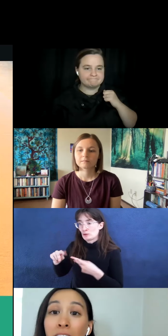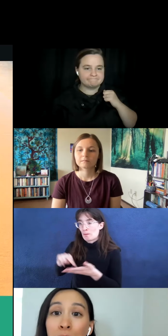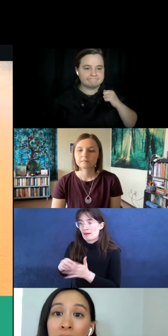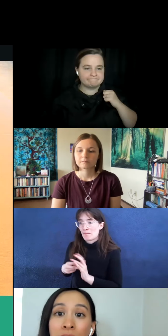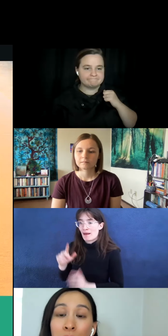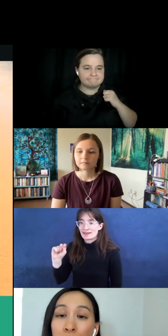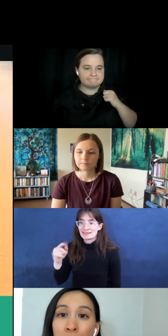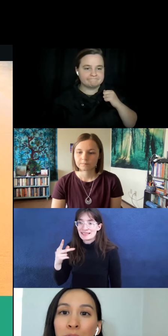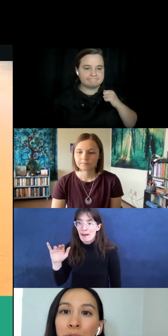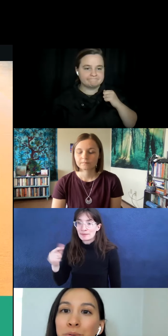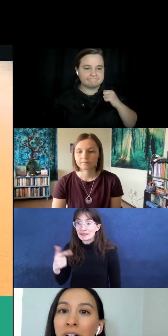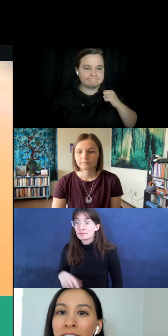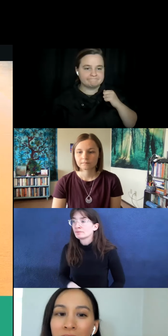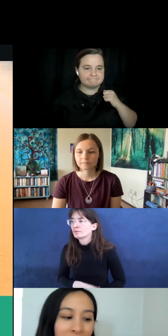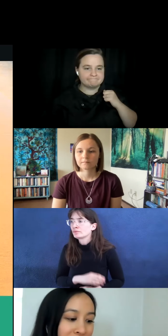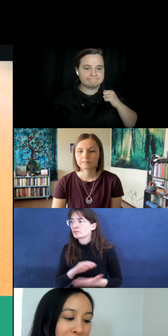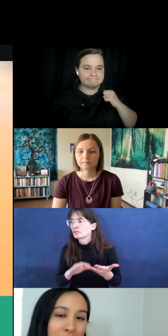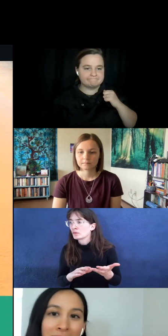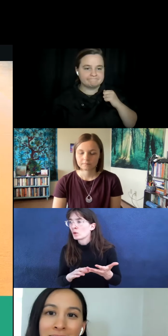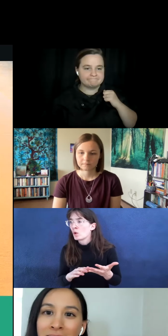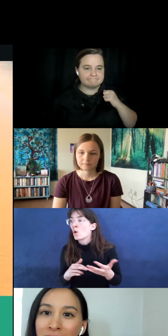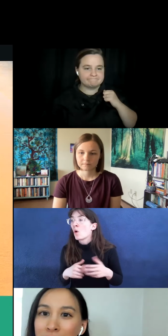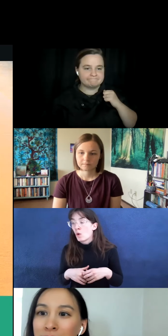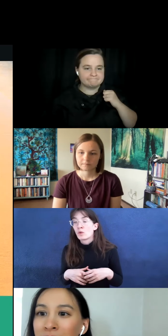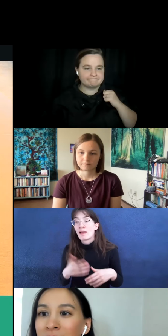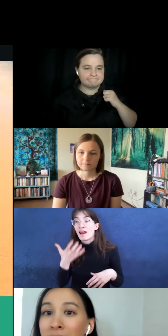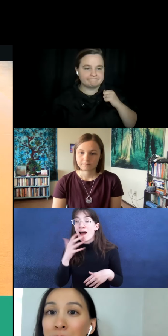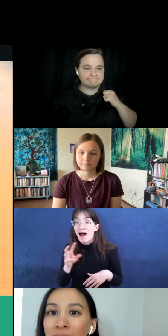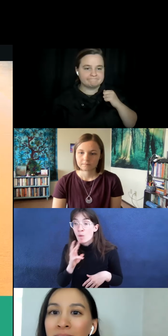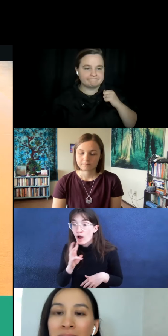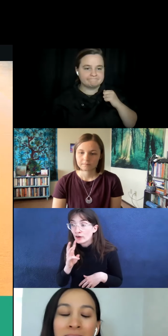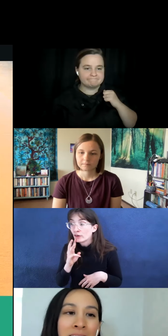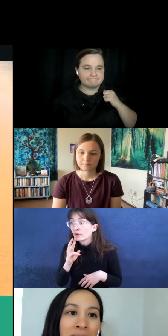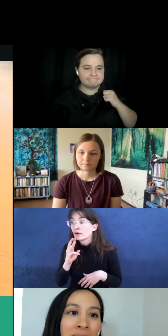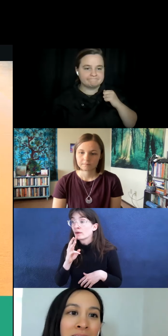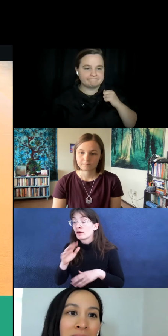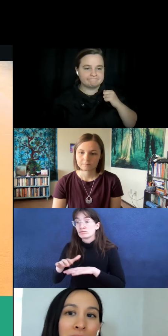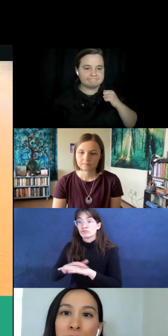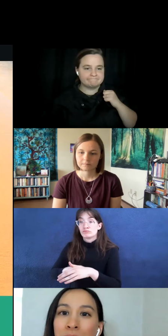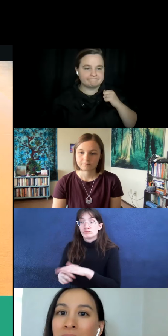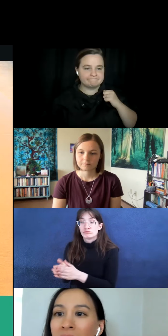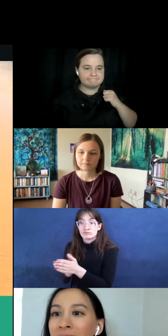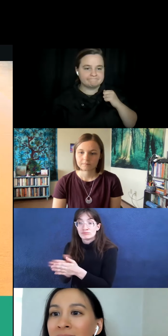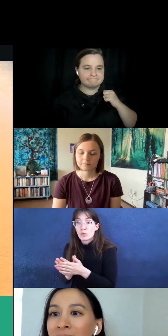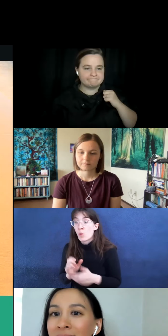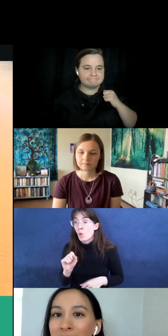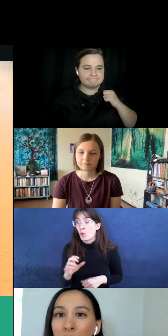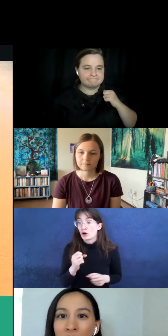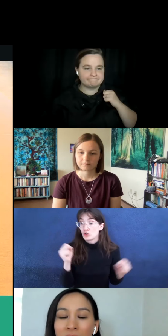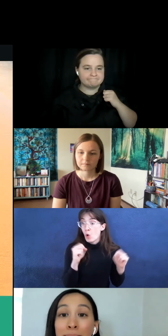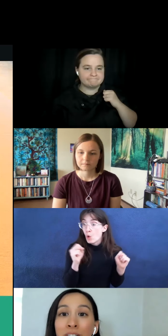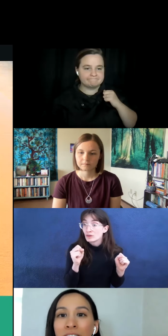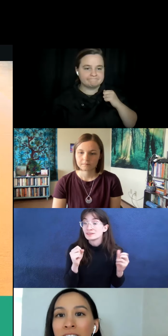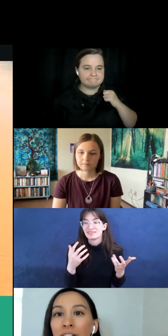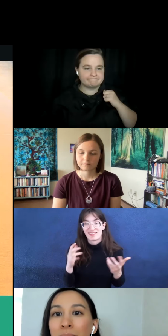Running hot water or cold water. I think of DBT and tip. So changing some sort